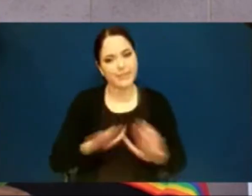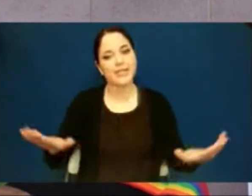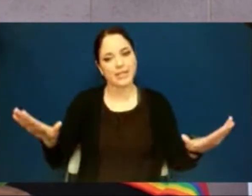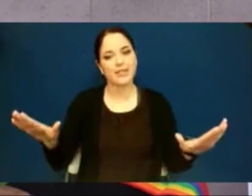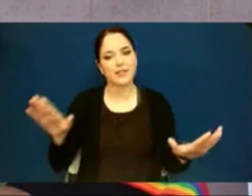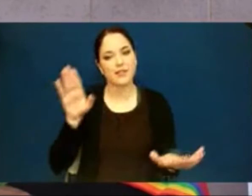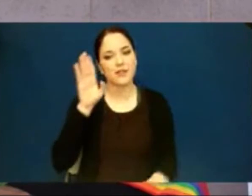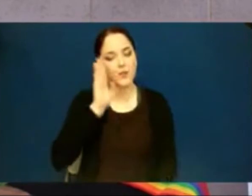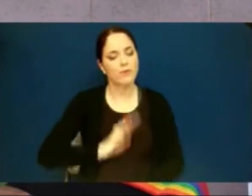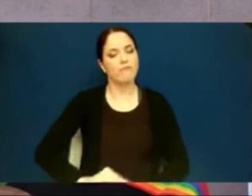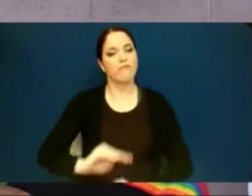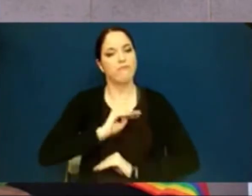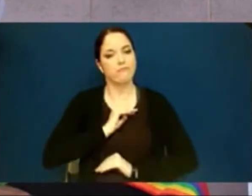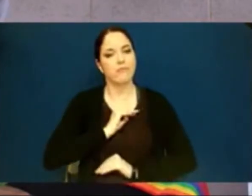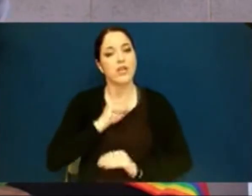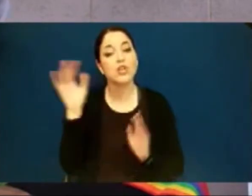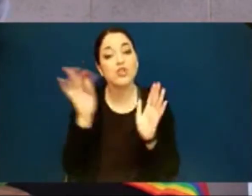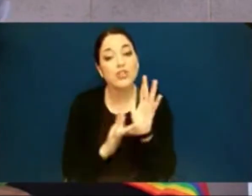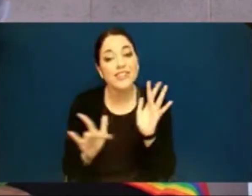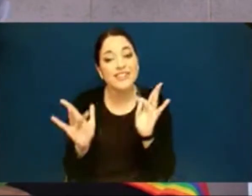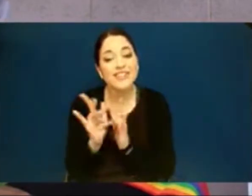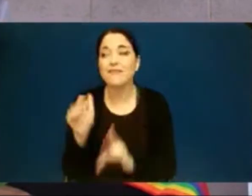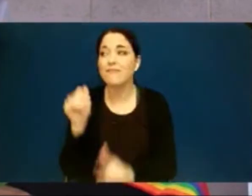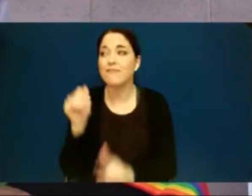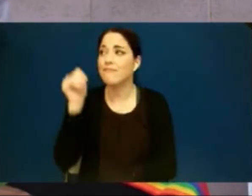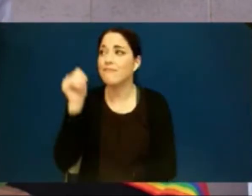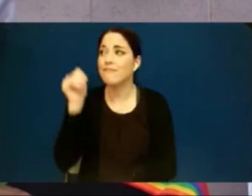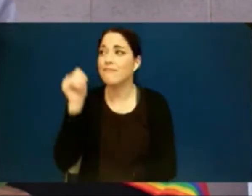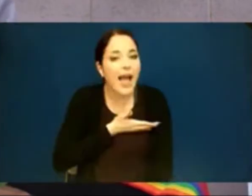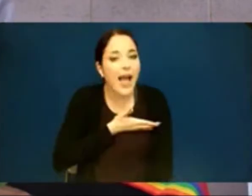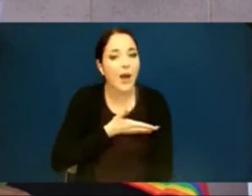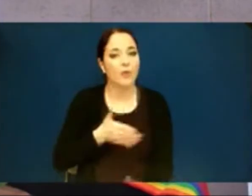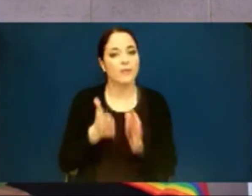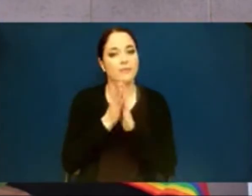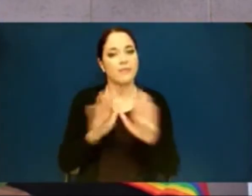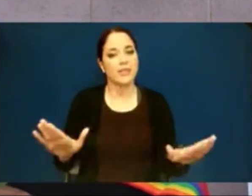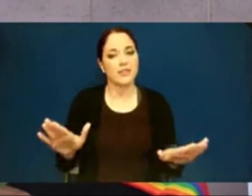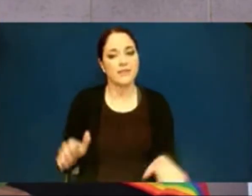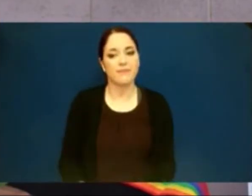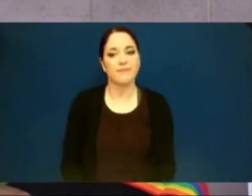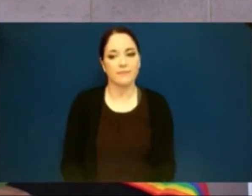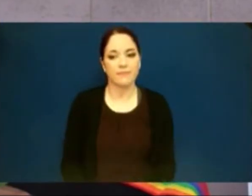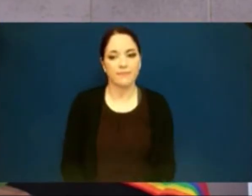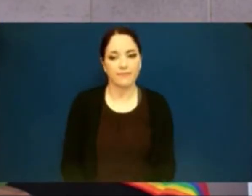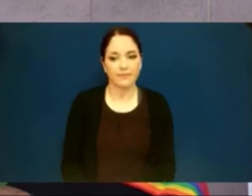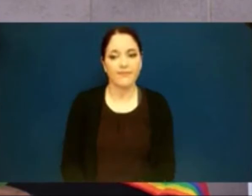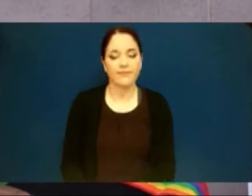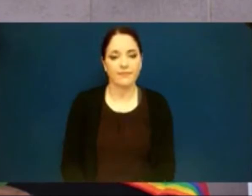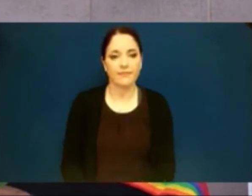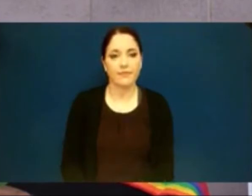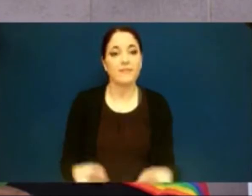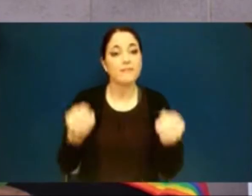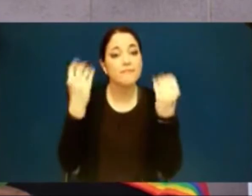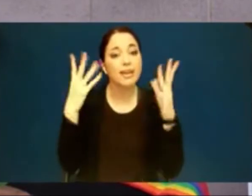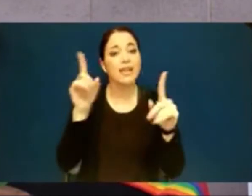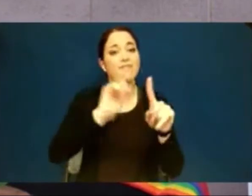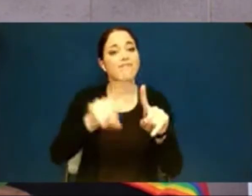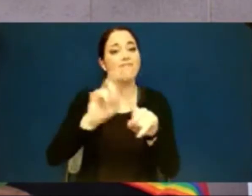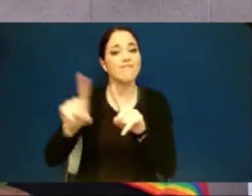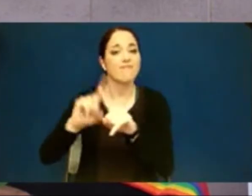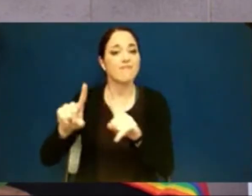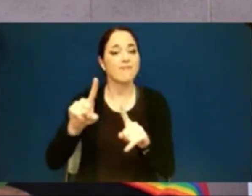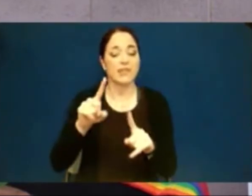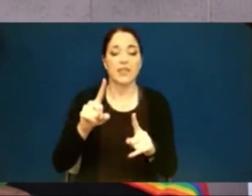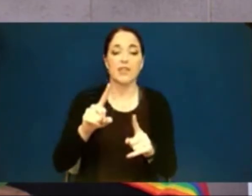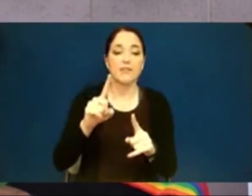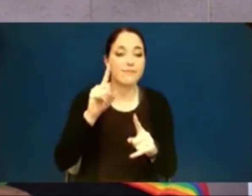sense. Jesus is our peace. And there's many biblical images that speak to peace. Peace,